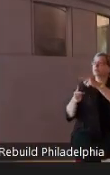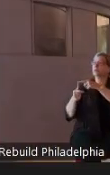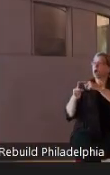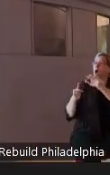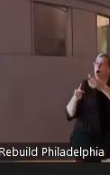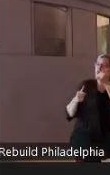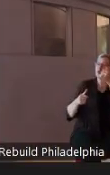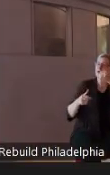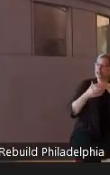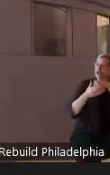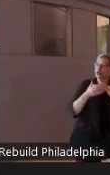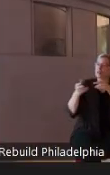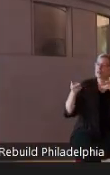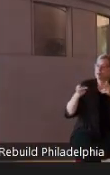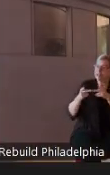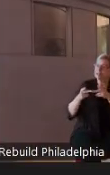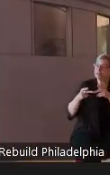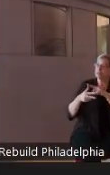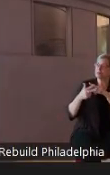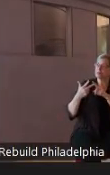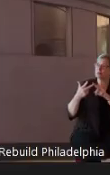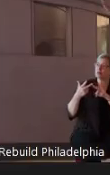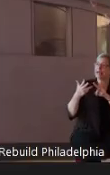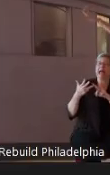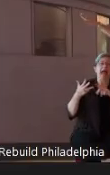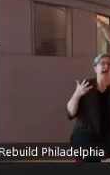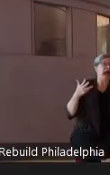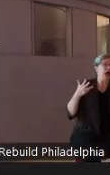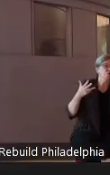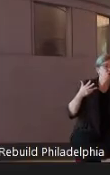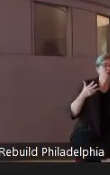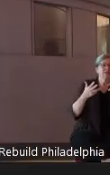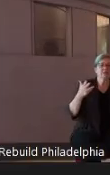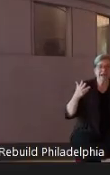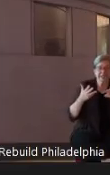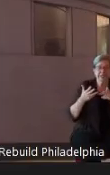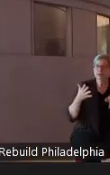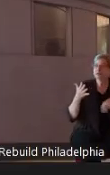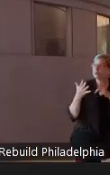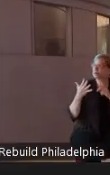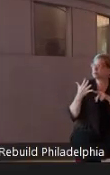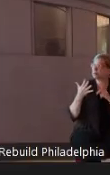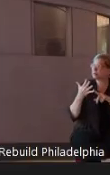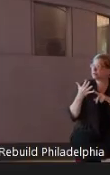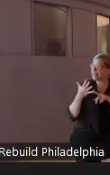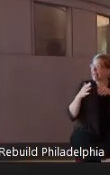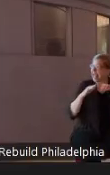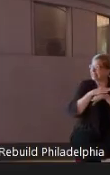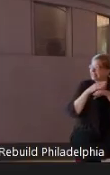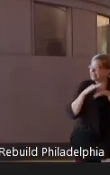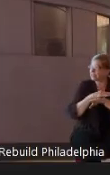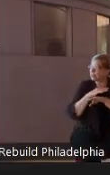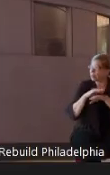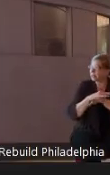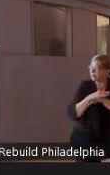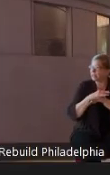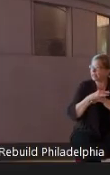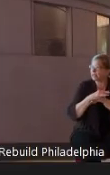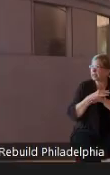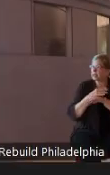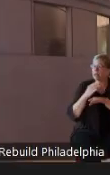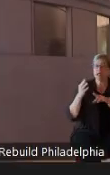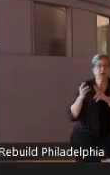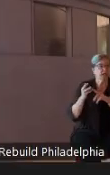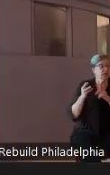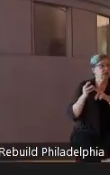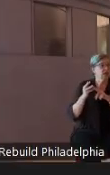indoor spaces, then you have outdoor spaces, accessibility, right?